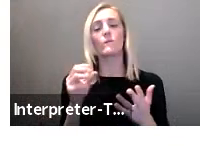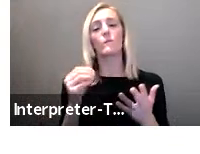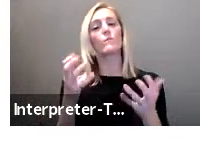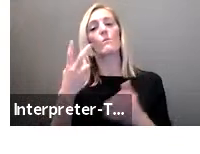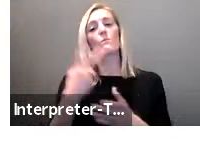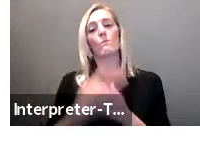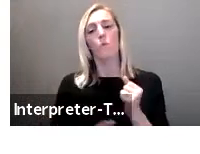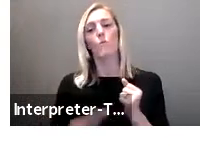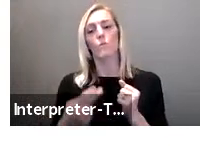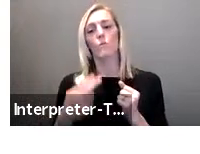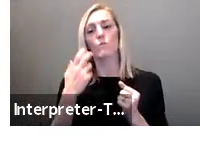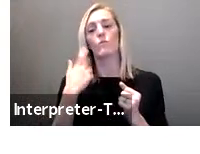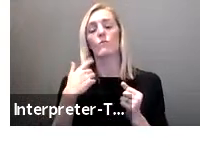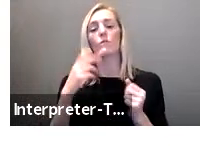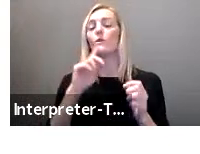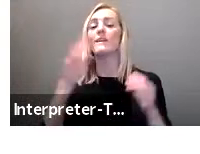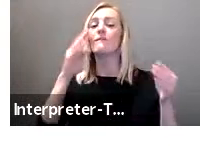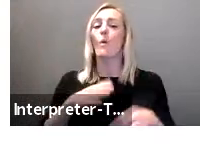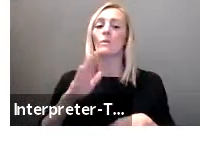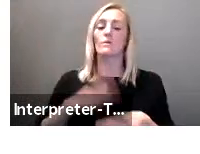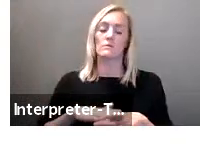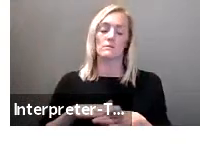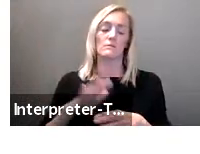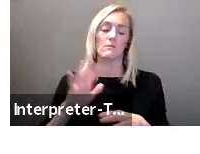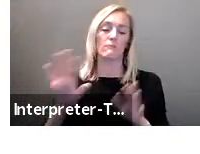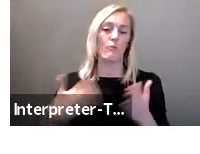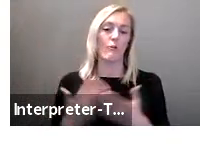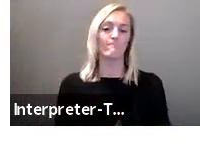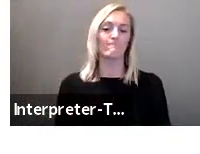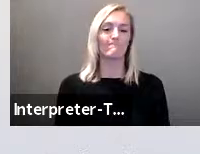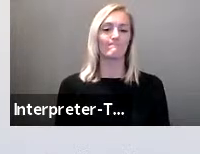is there. Next slide.